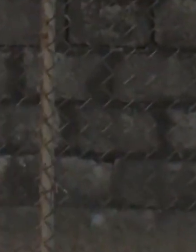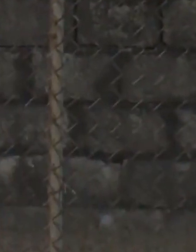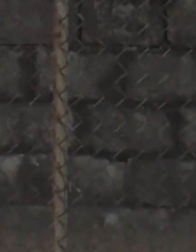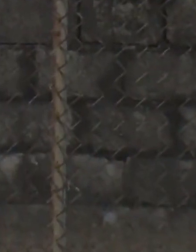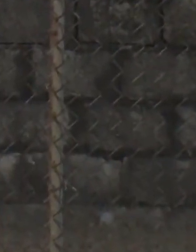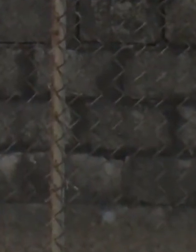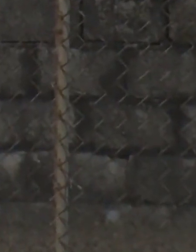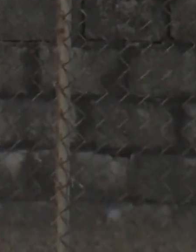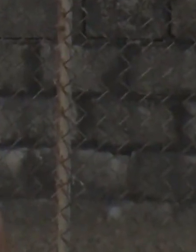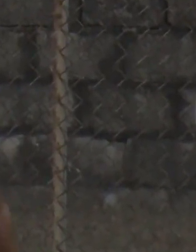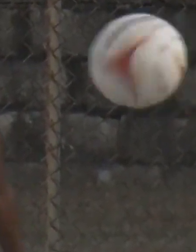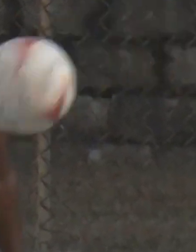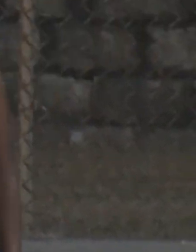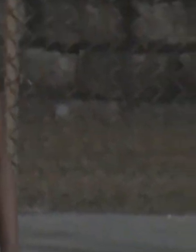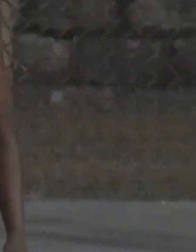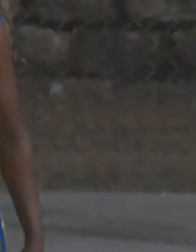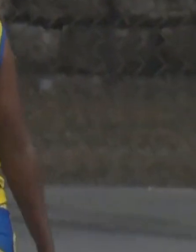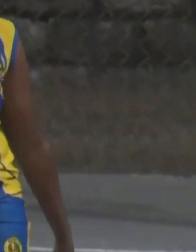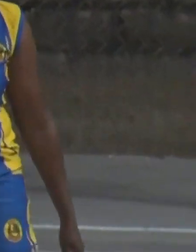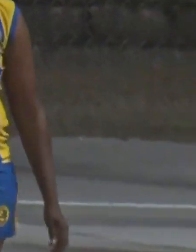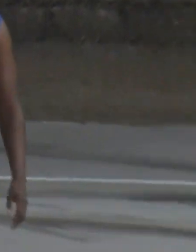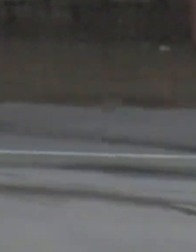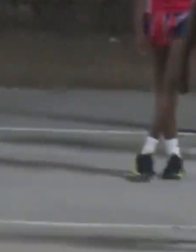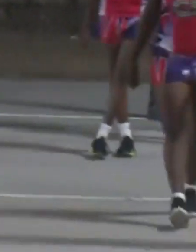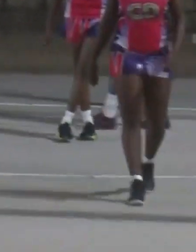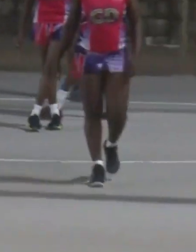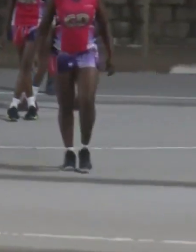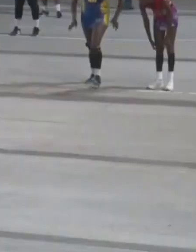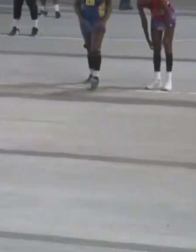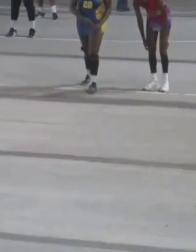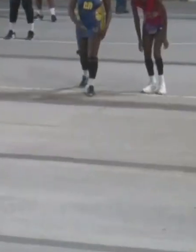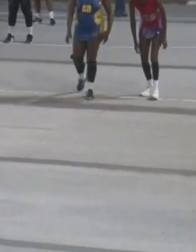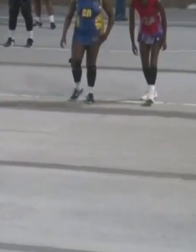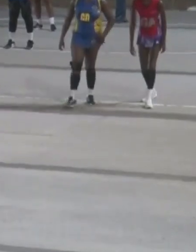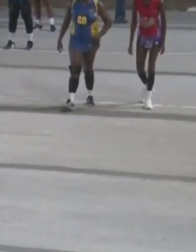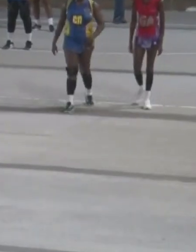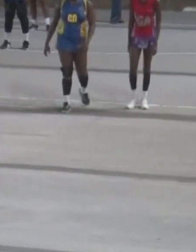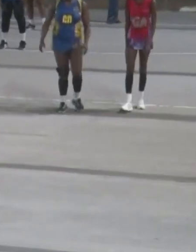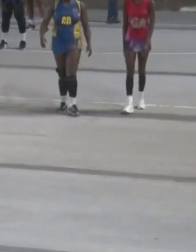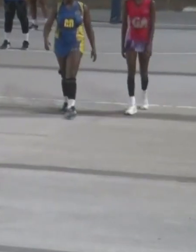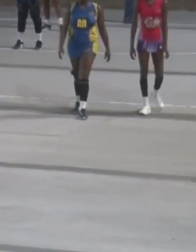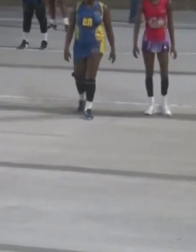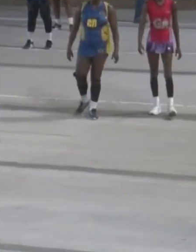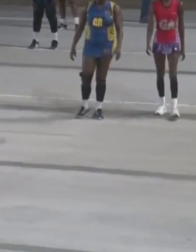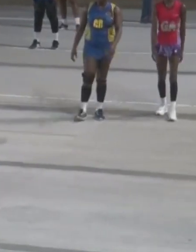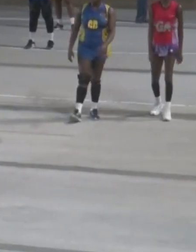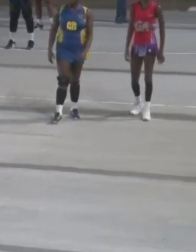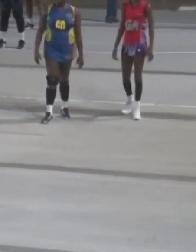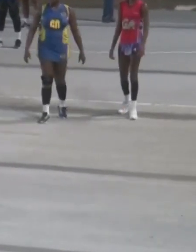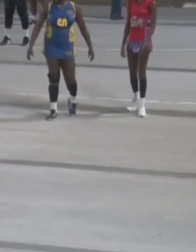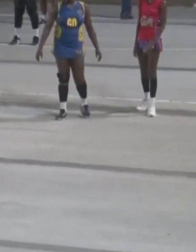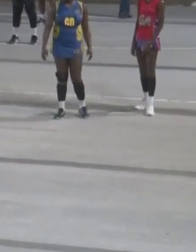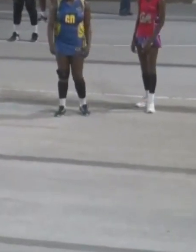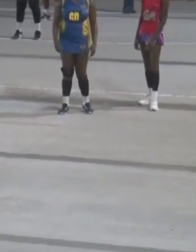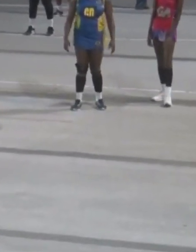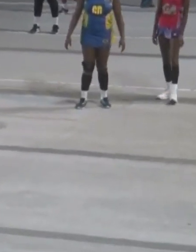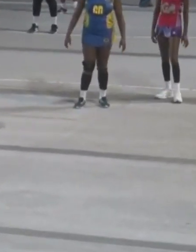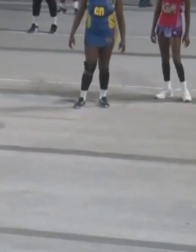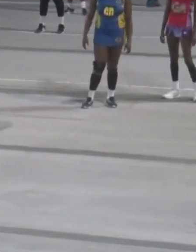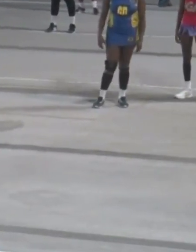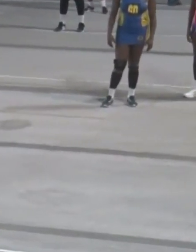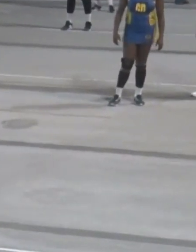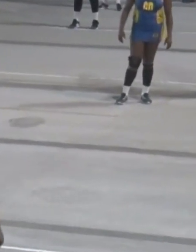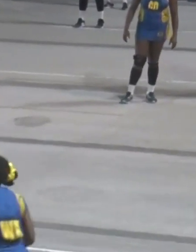magnificent. Rangers leading 29-18 at the break. Let's move to the third quarter, where it was more of the